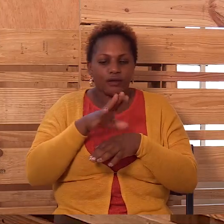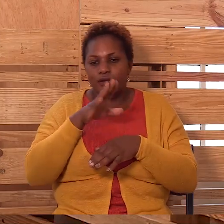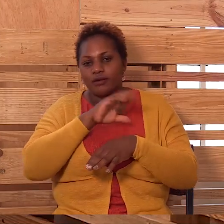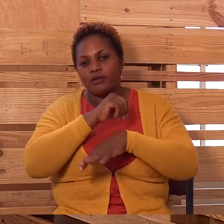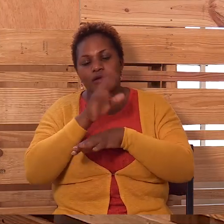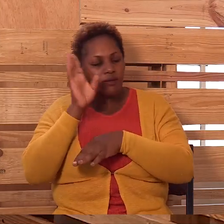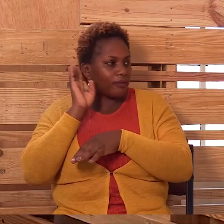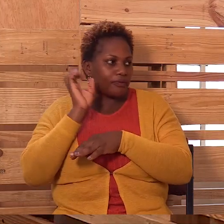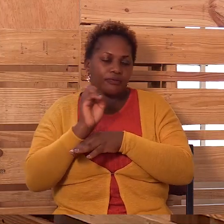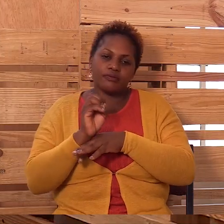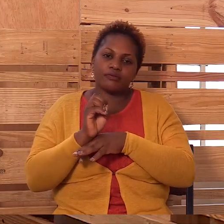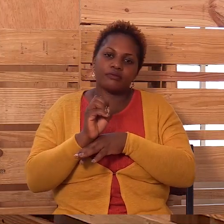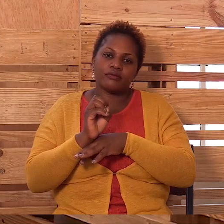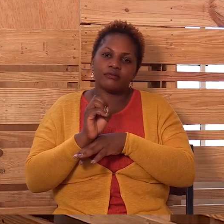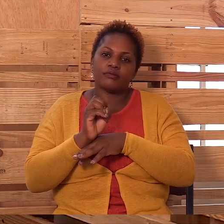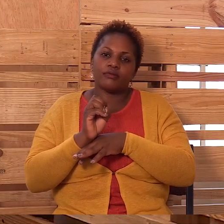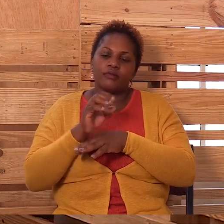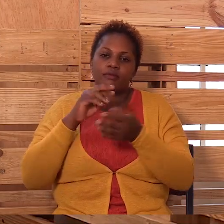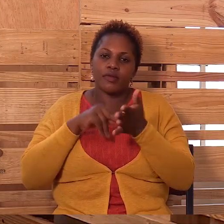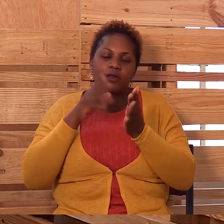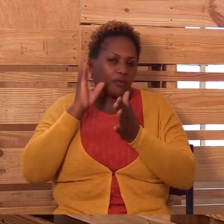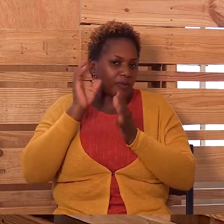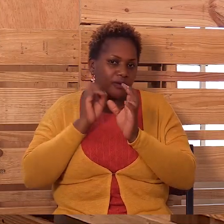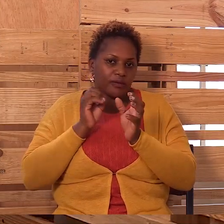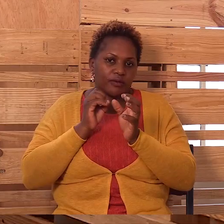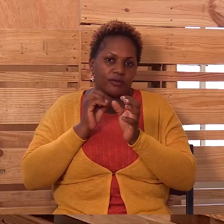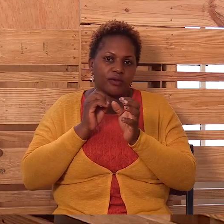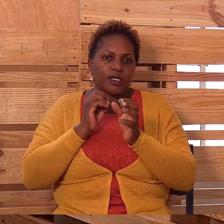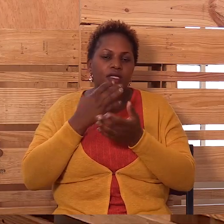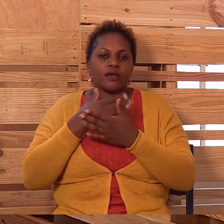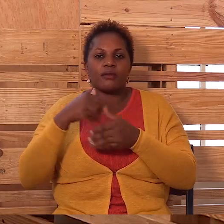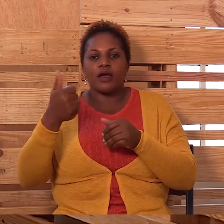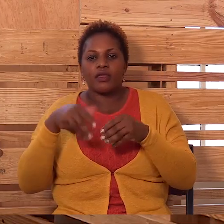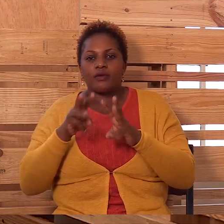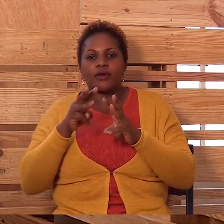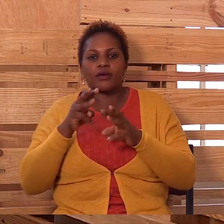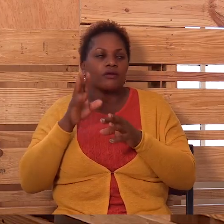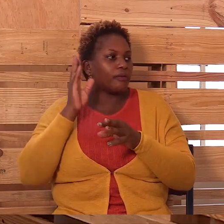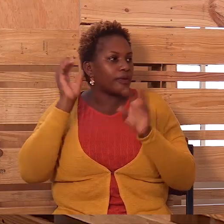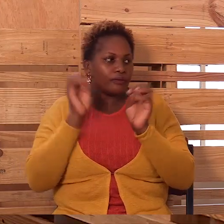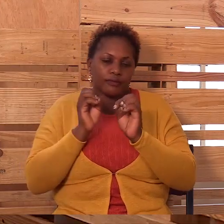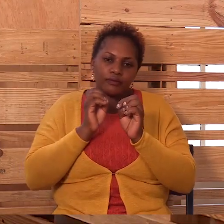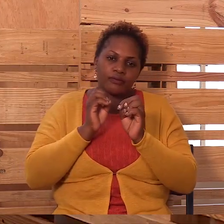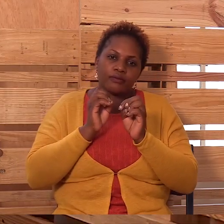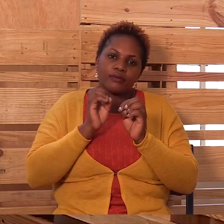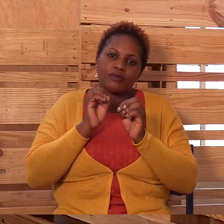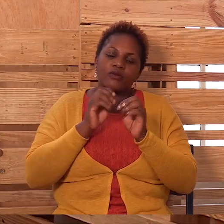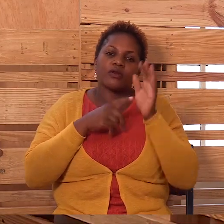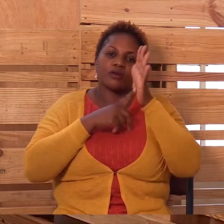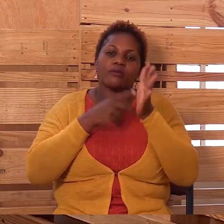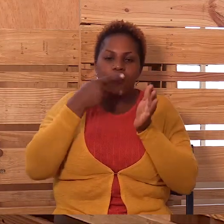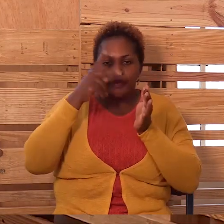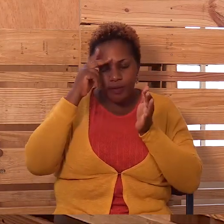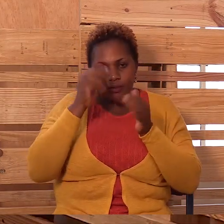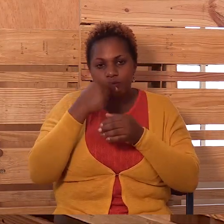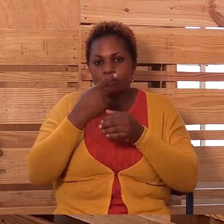authority or disobeying authority? It is disobeying authority. What are some other ways we disobey authority?